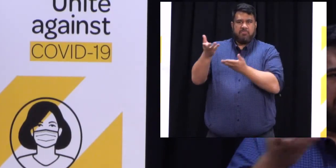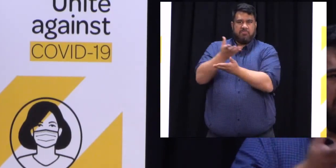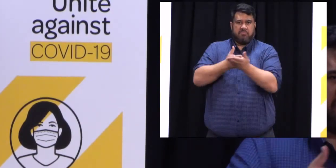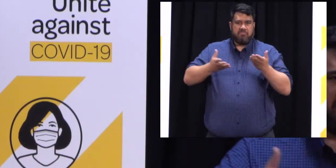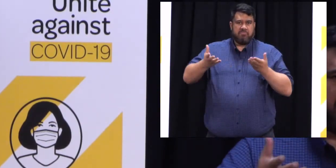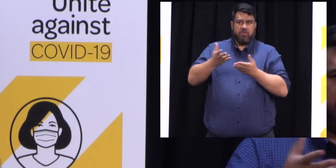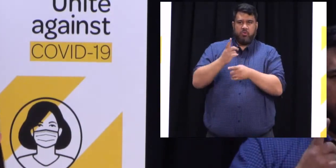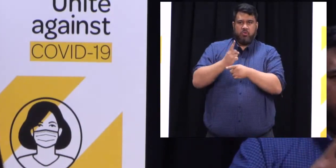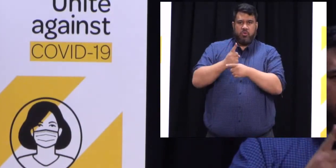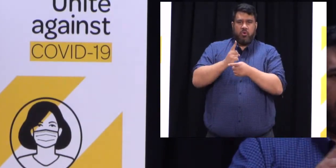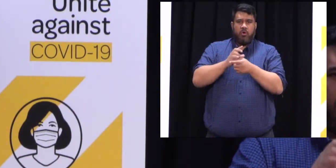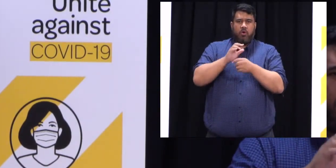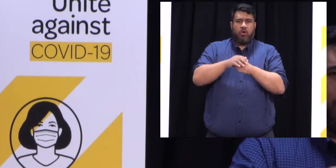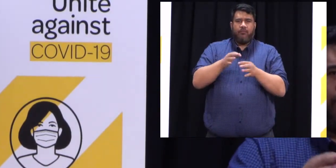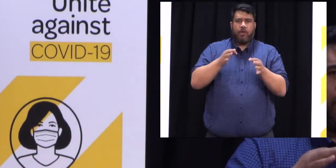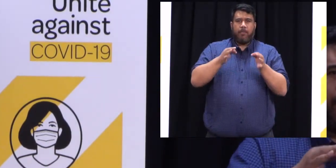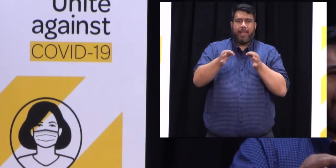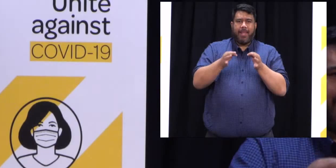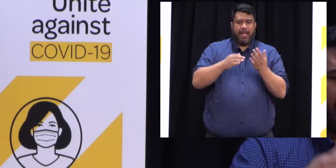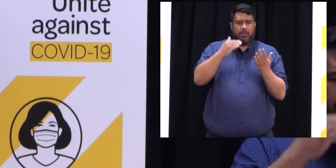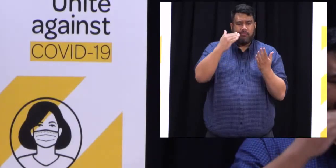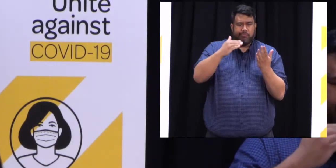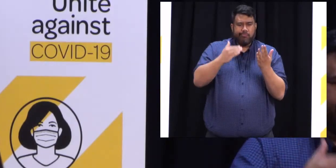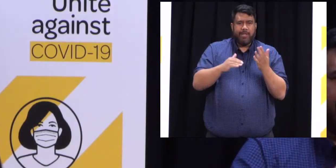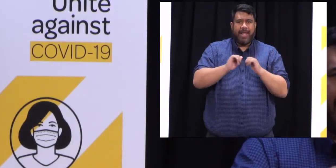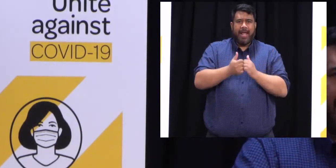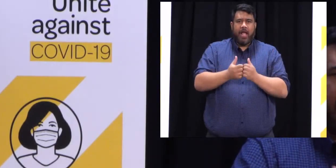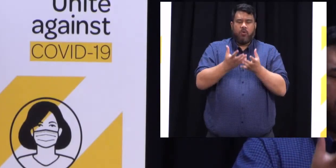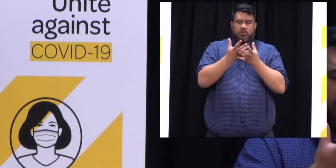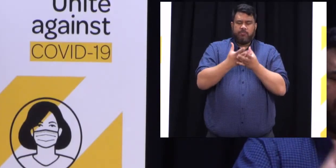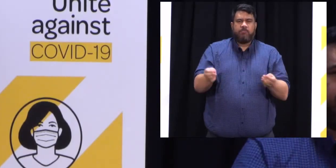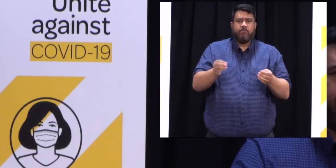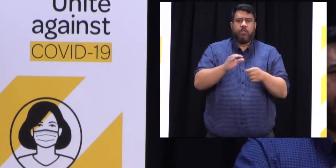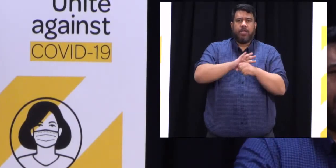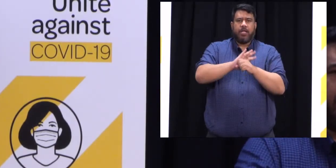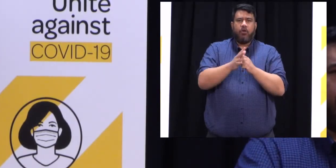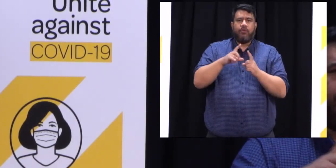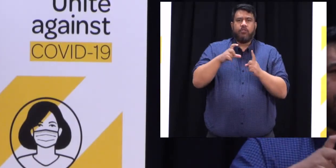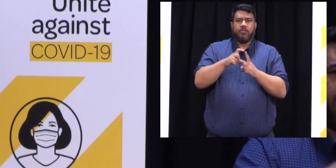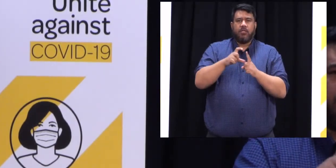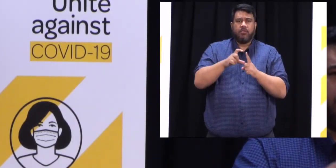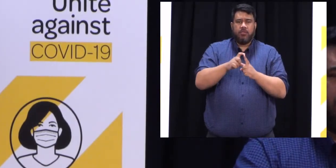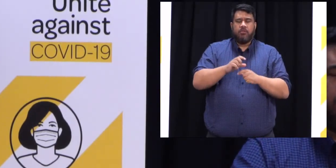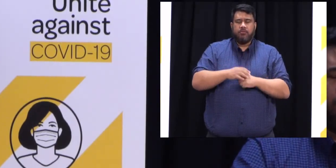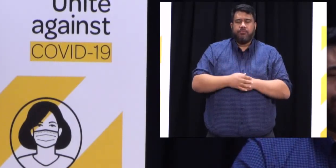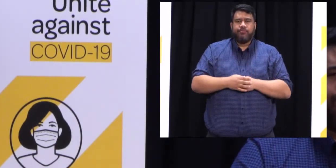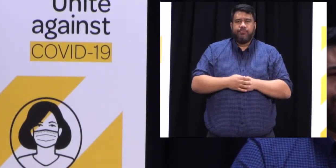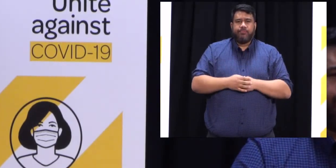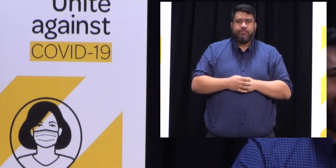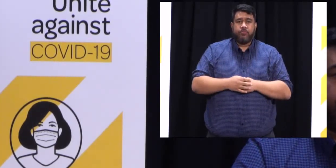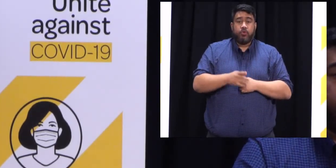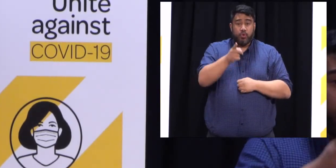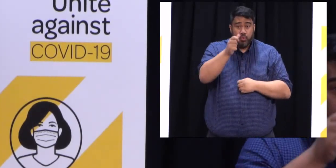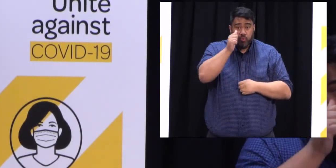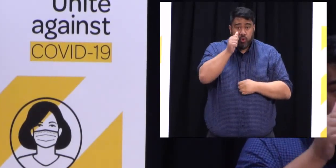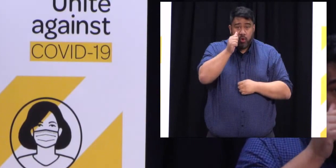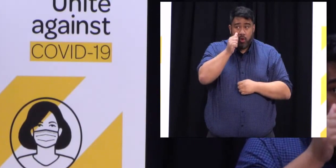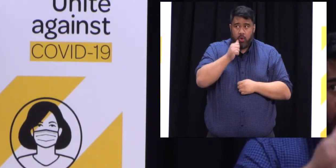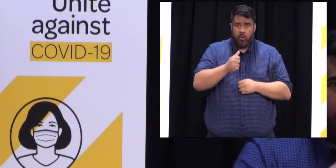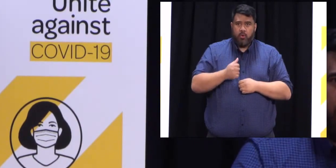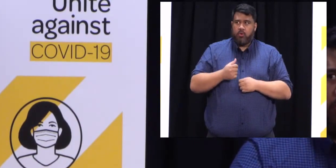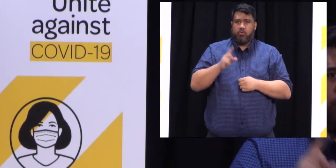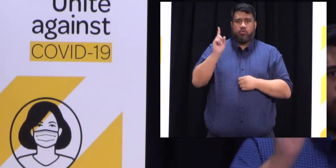Delta outbreak we're currently experiencing. As you might have already heard, there are 35 new